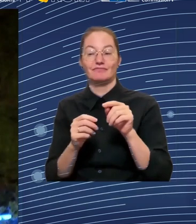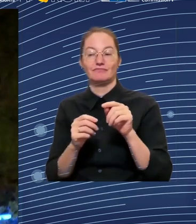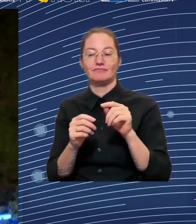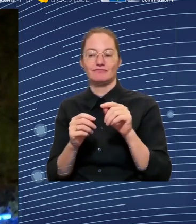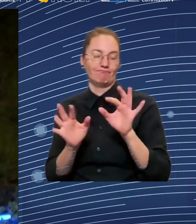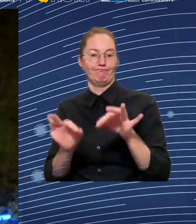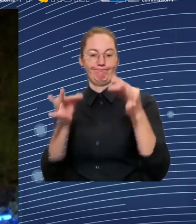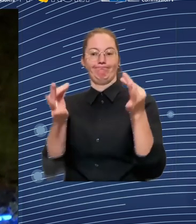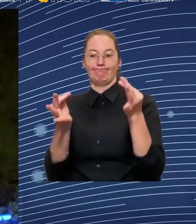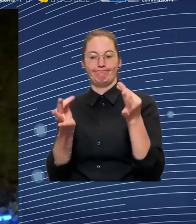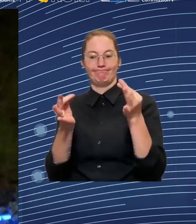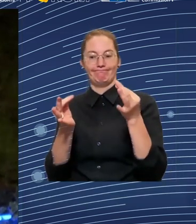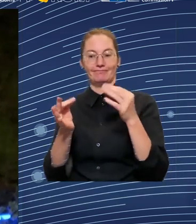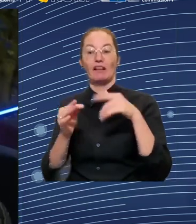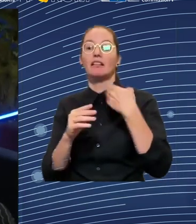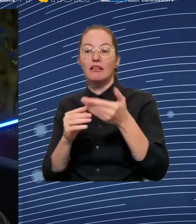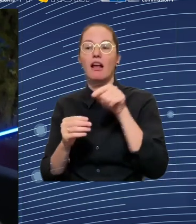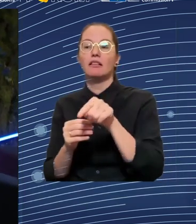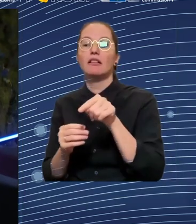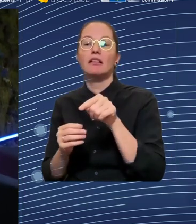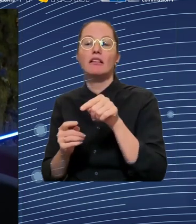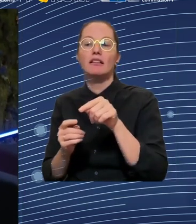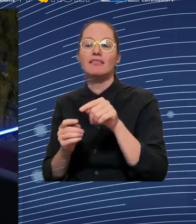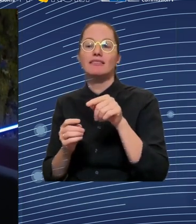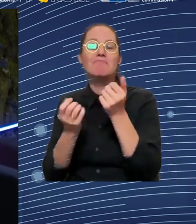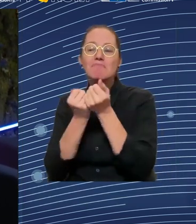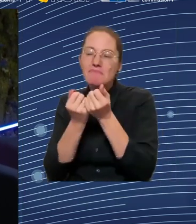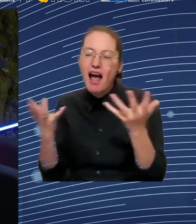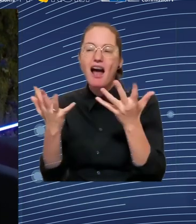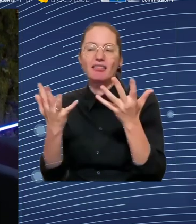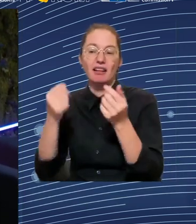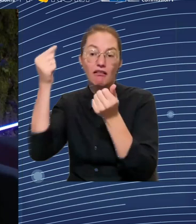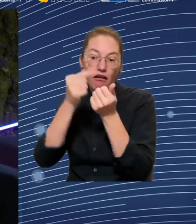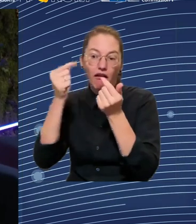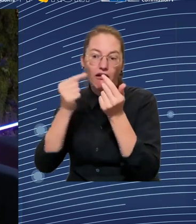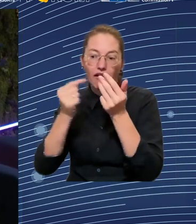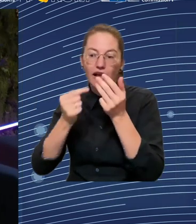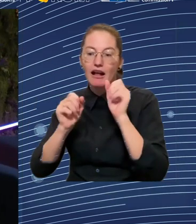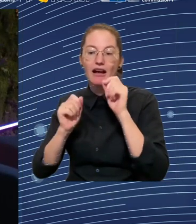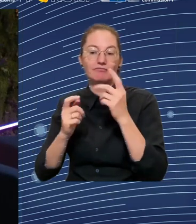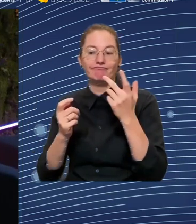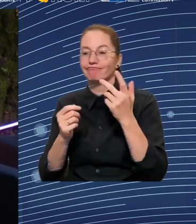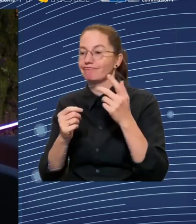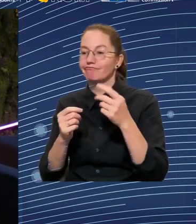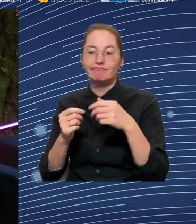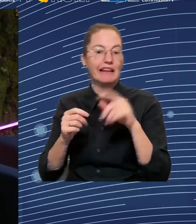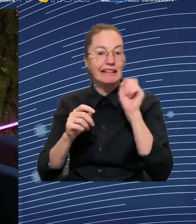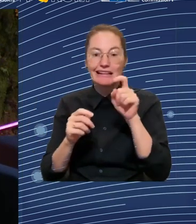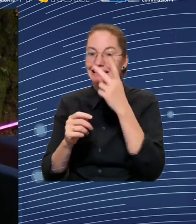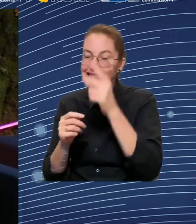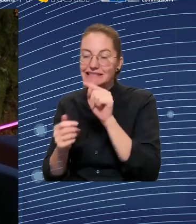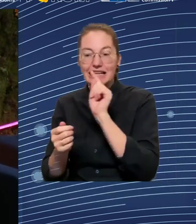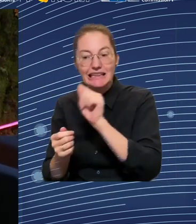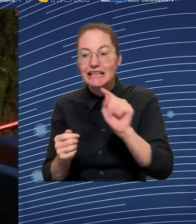of those, there are possibilities to improve. So that's good. It's a pain for conducting a working condition survey because you have to have a long, long list